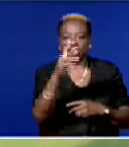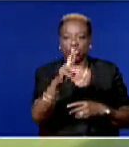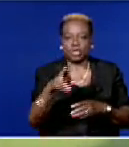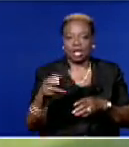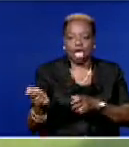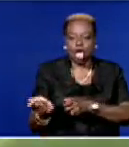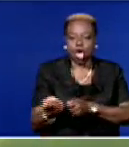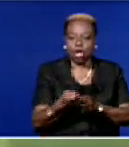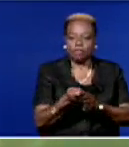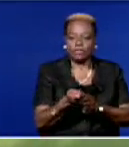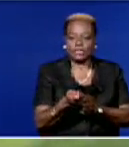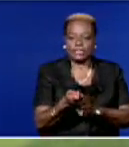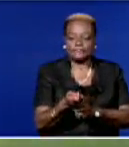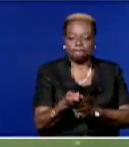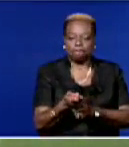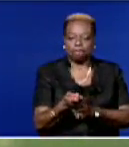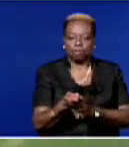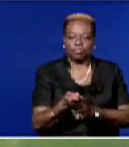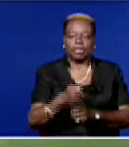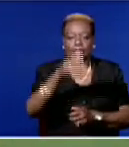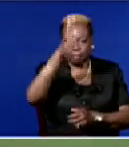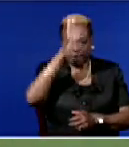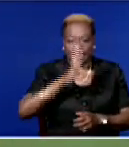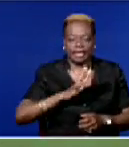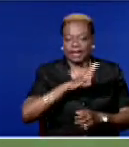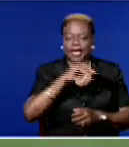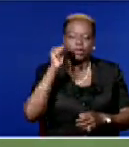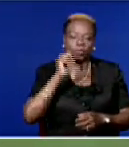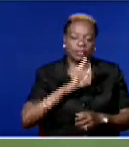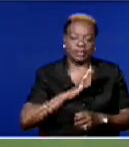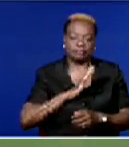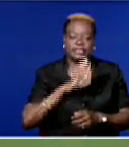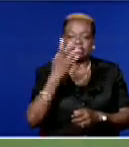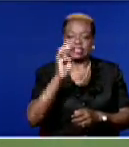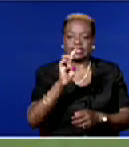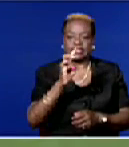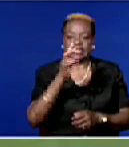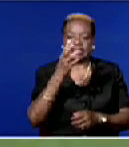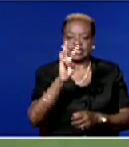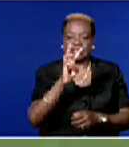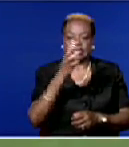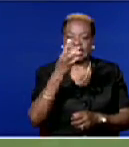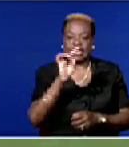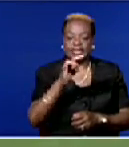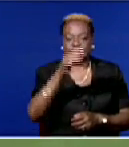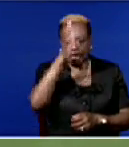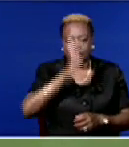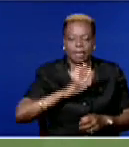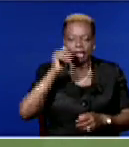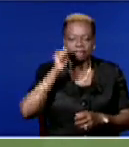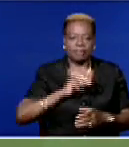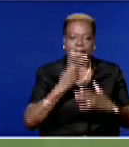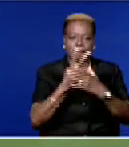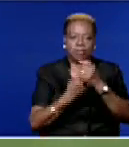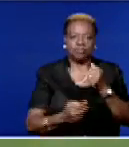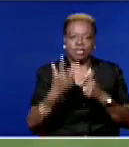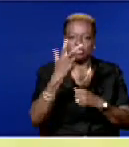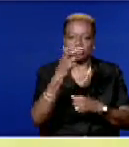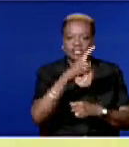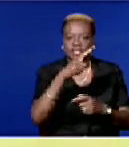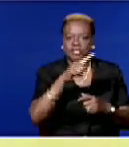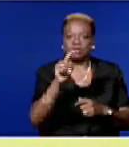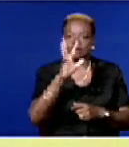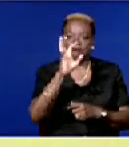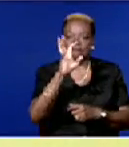golfers. We have male and female in the 16 to 18 category. We have male and female in both the 13 to